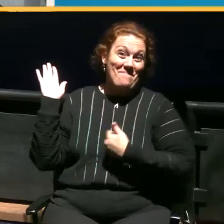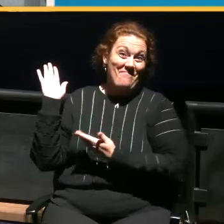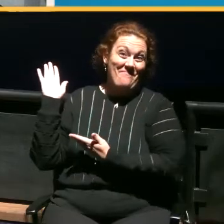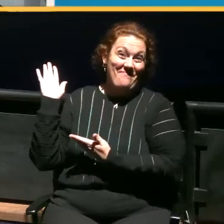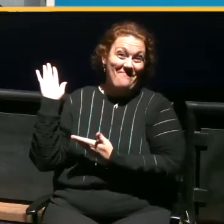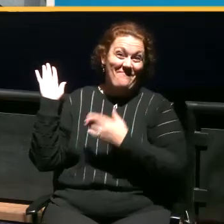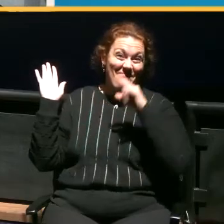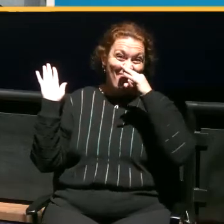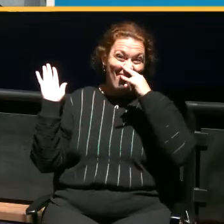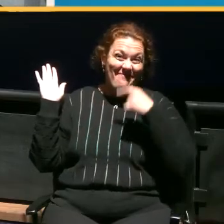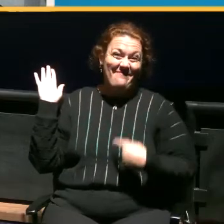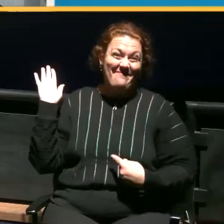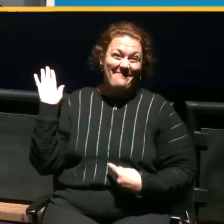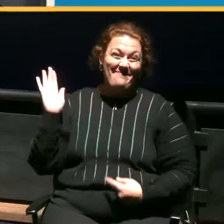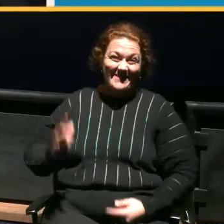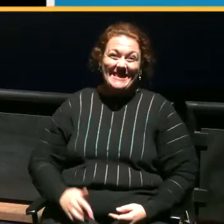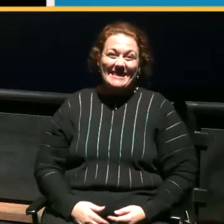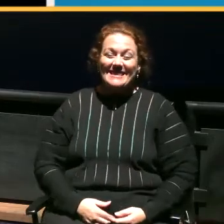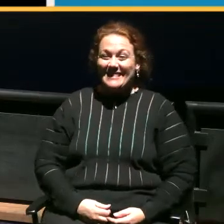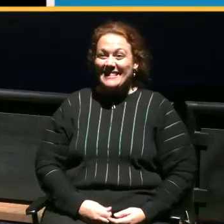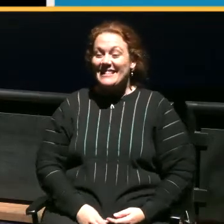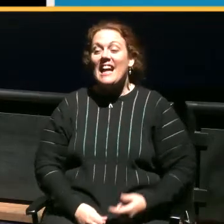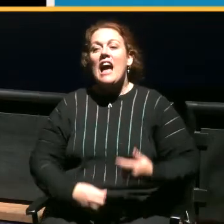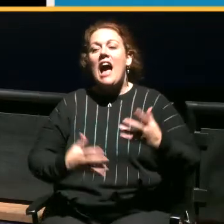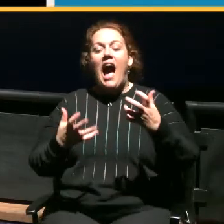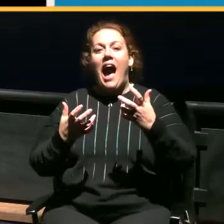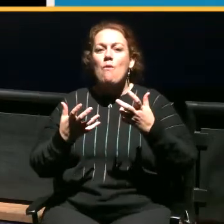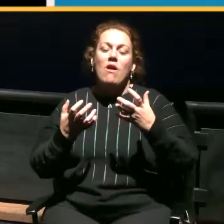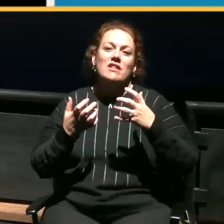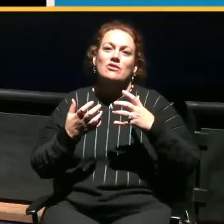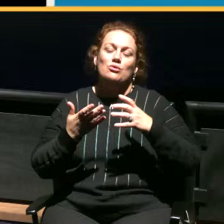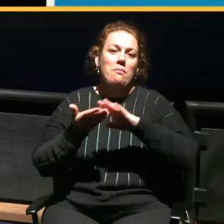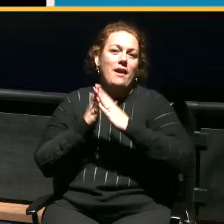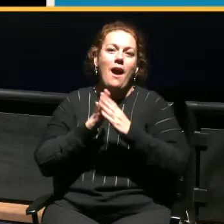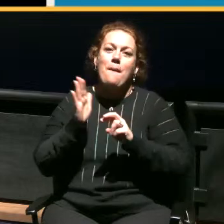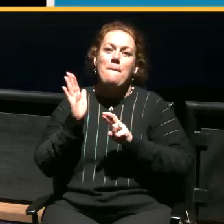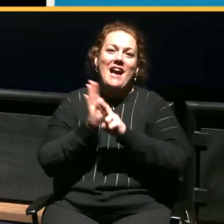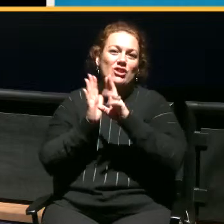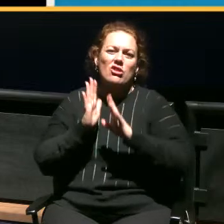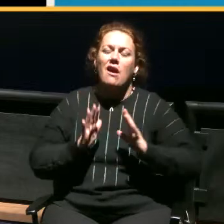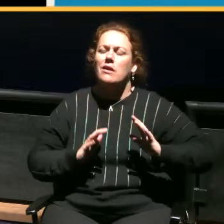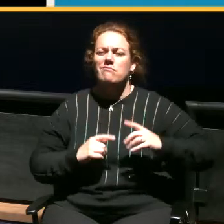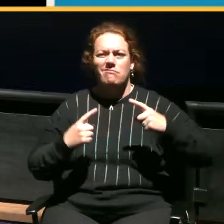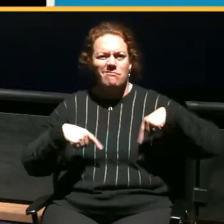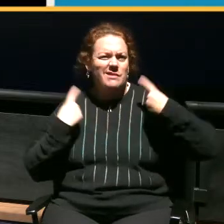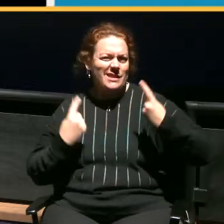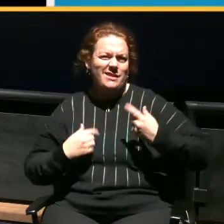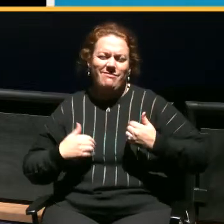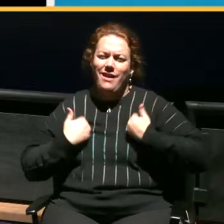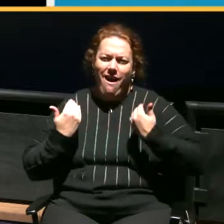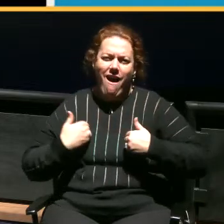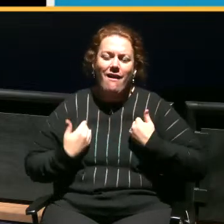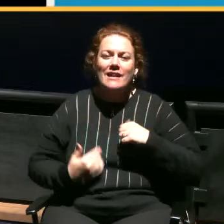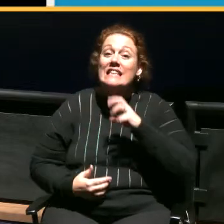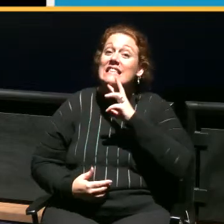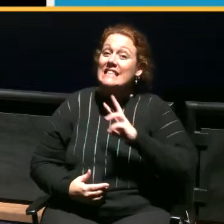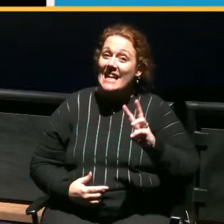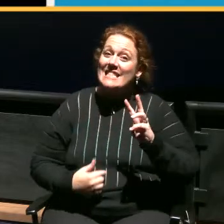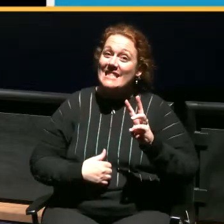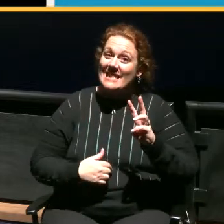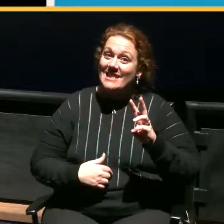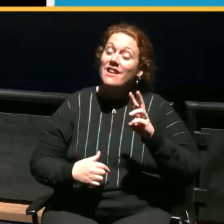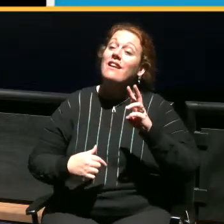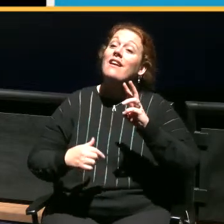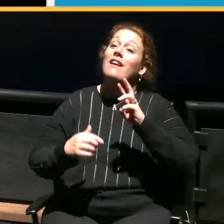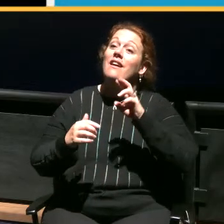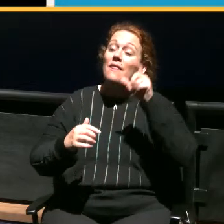as a little kid. So I wanted to be an astronaut when I was a little kid. I was 6 years old when they